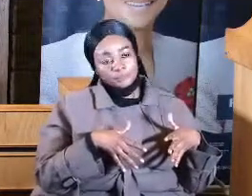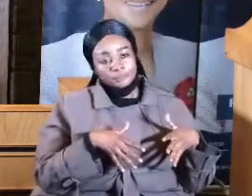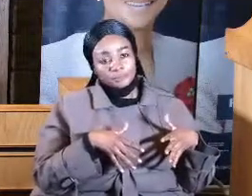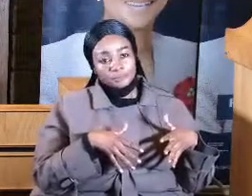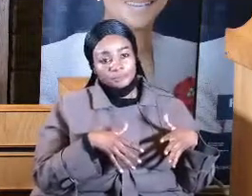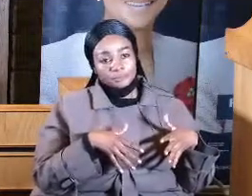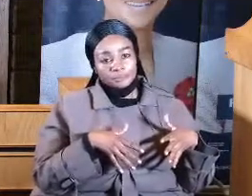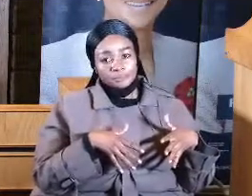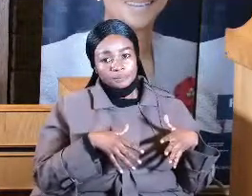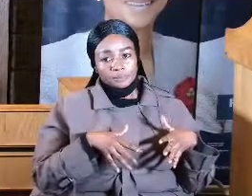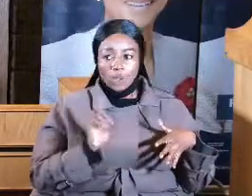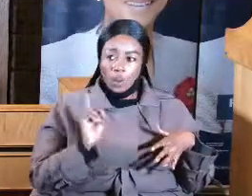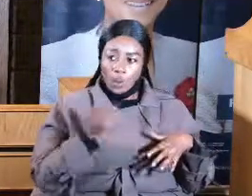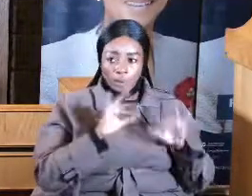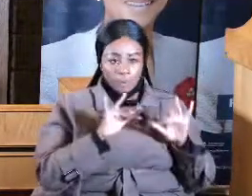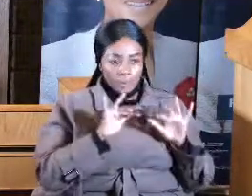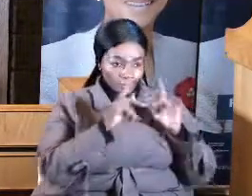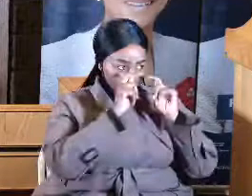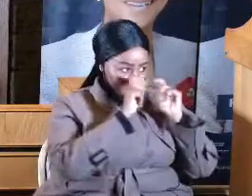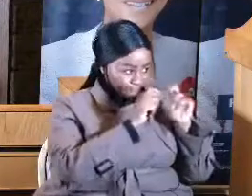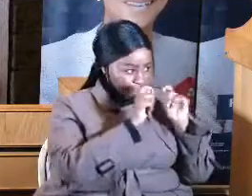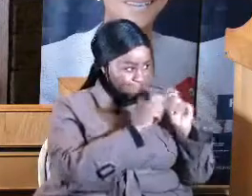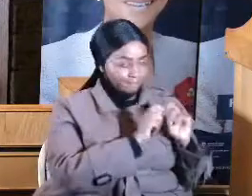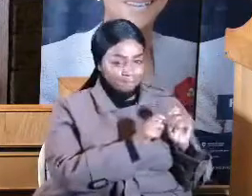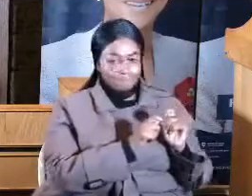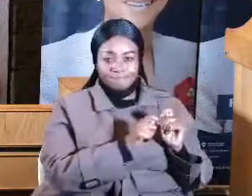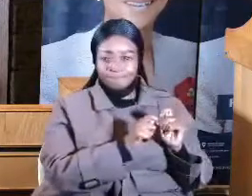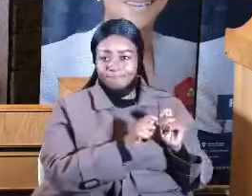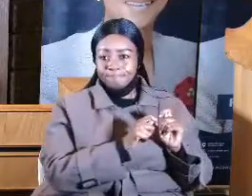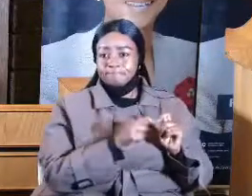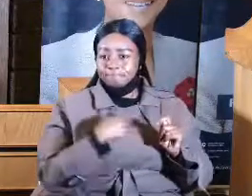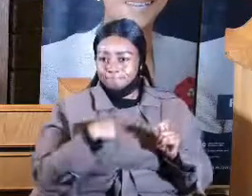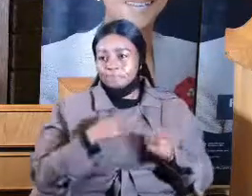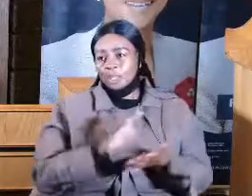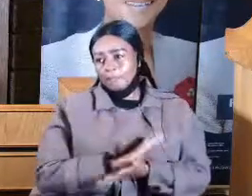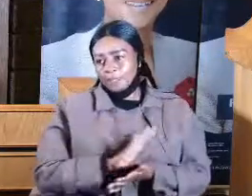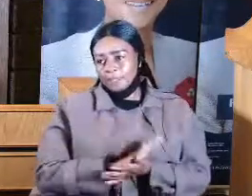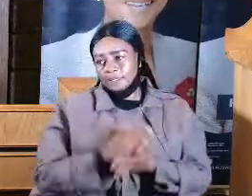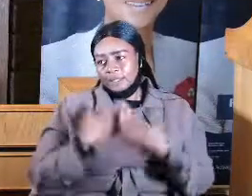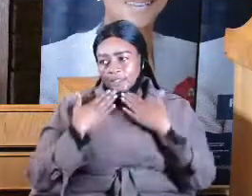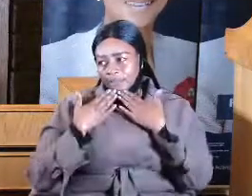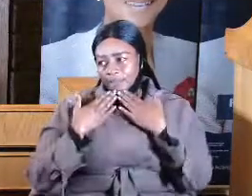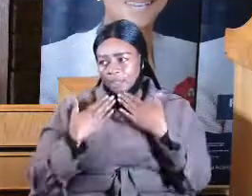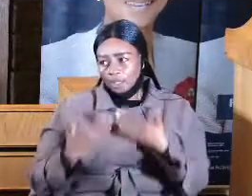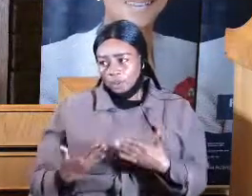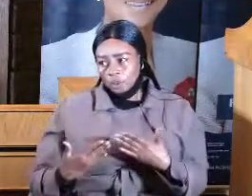the House at large. It really gives me pleasure, and thank you,